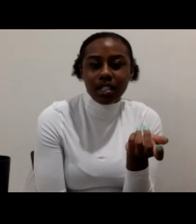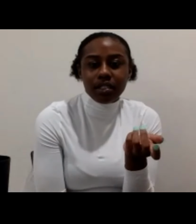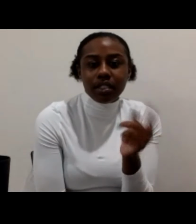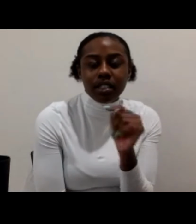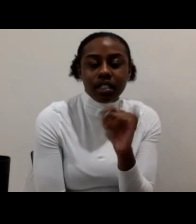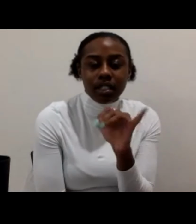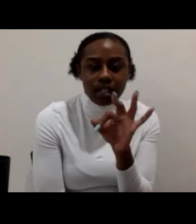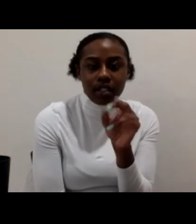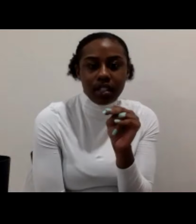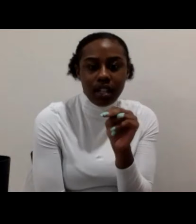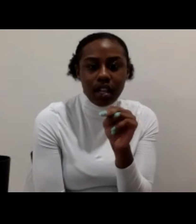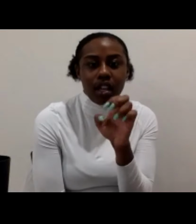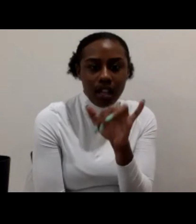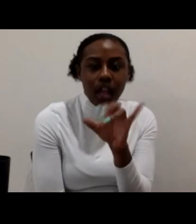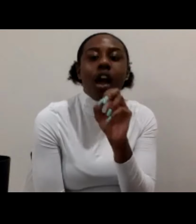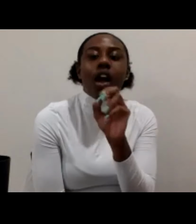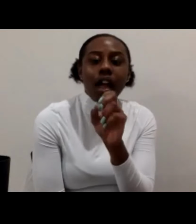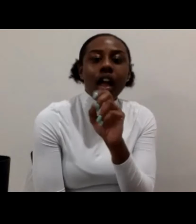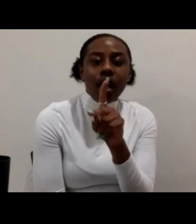Tiffany. Okay, gotcha.